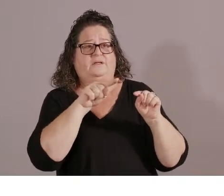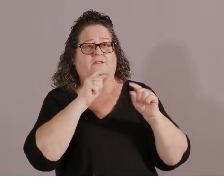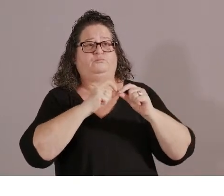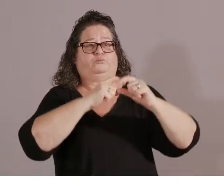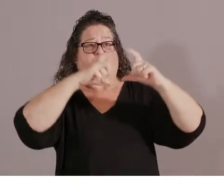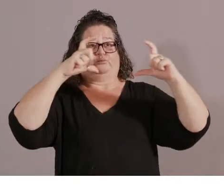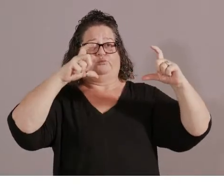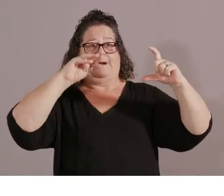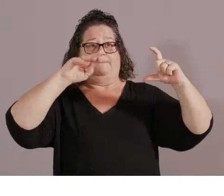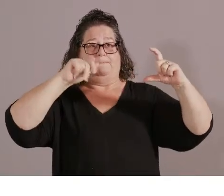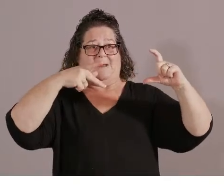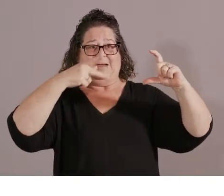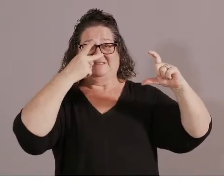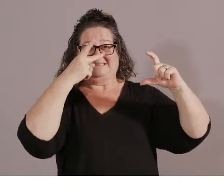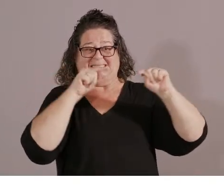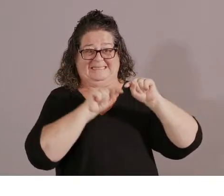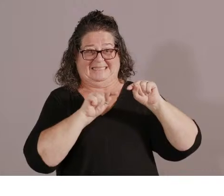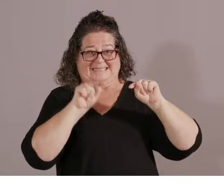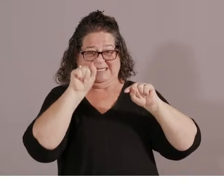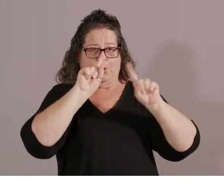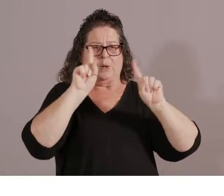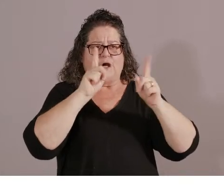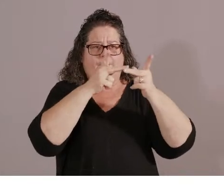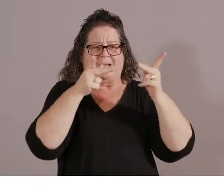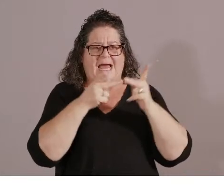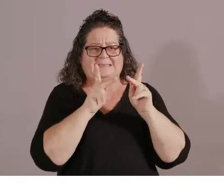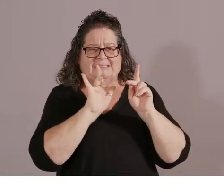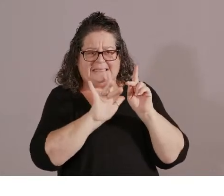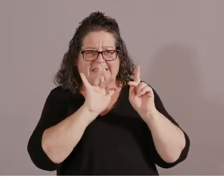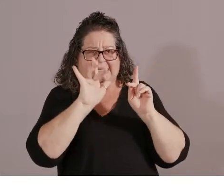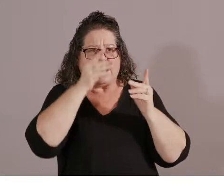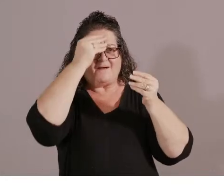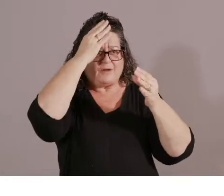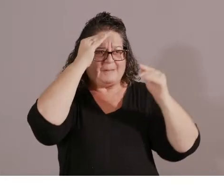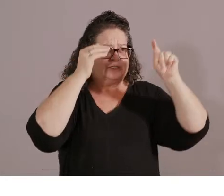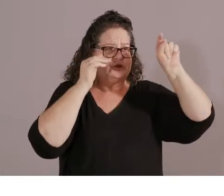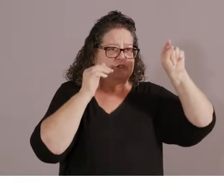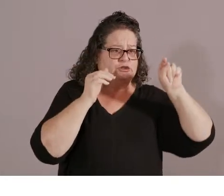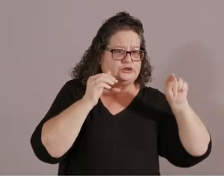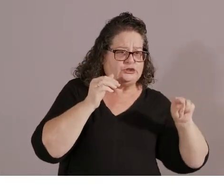and any additional information if we've received it from that specific clinic.